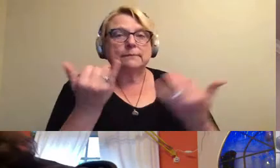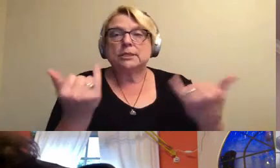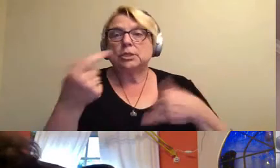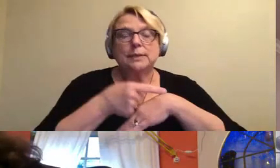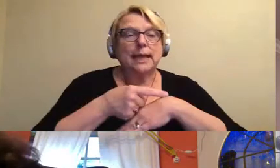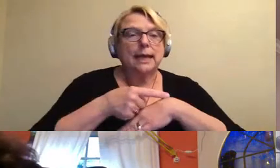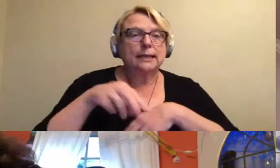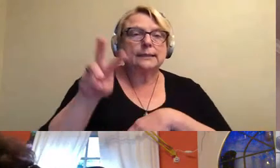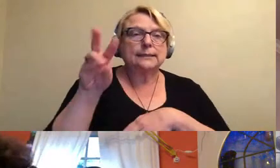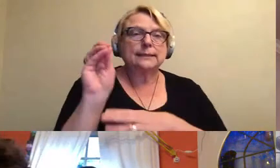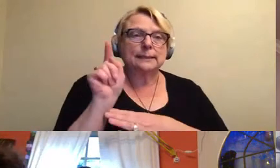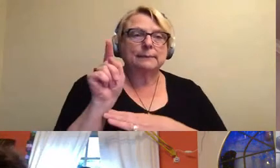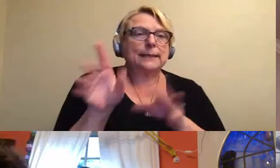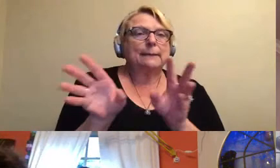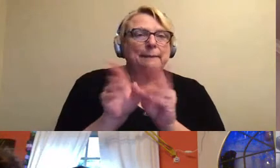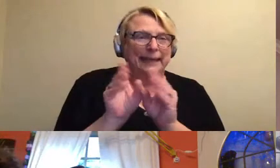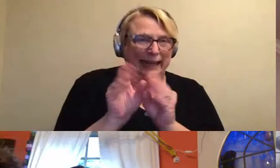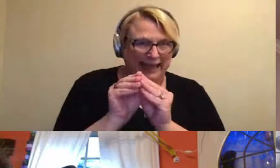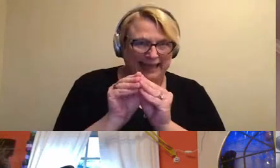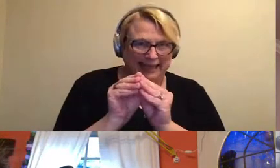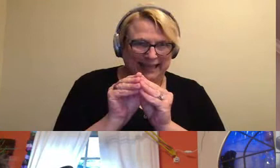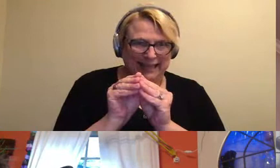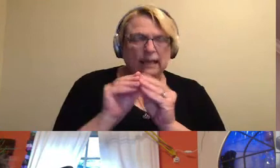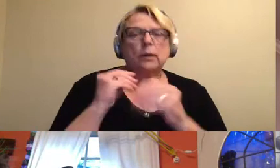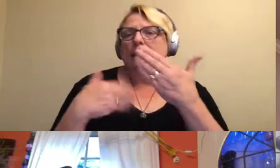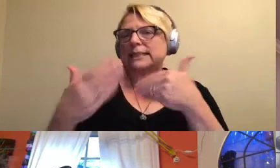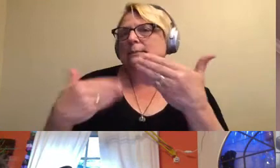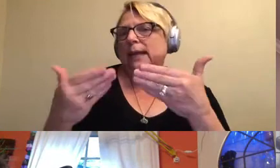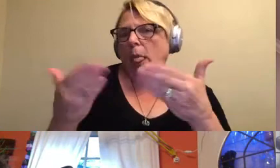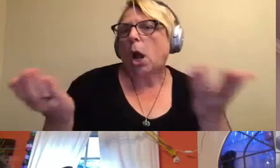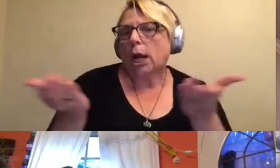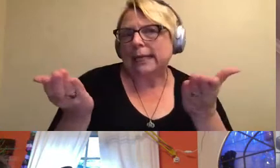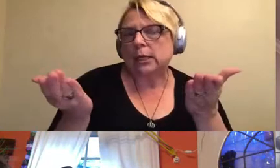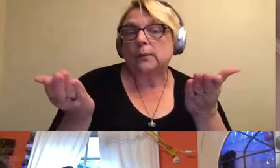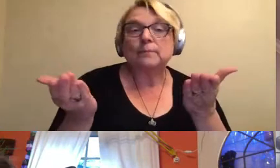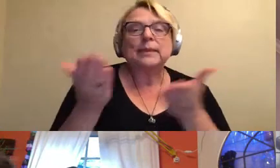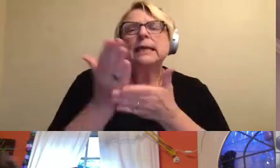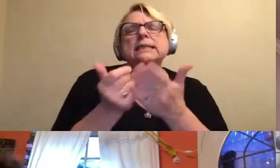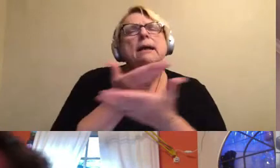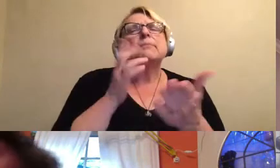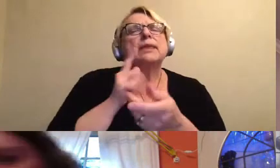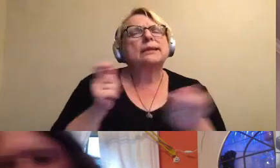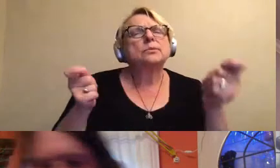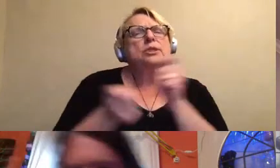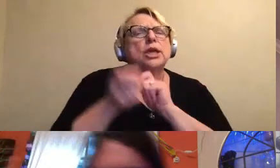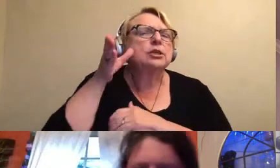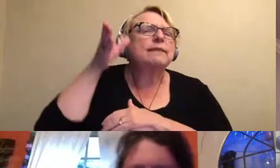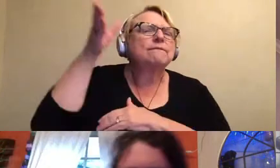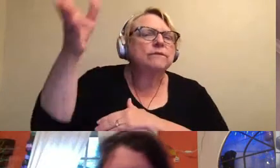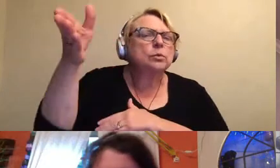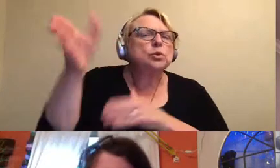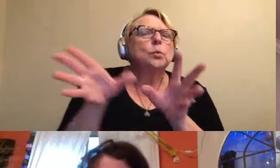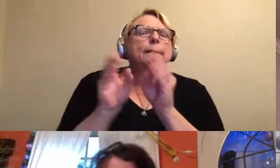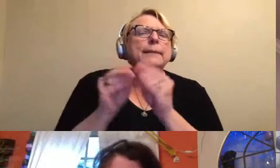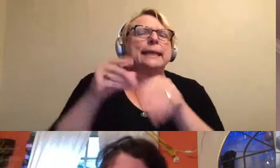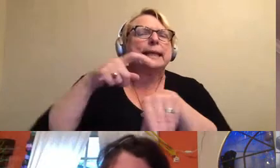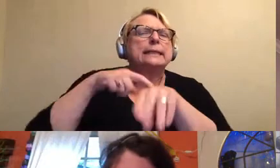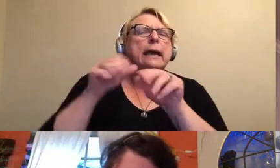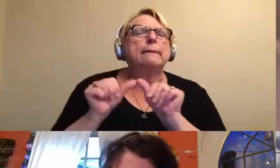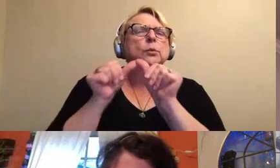60-minute meeting, so we're going to kind of speed things along here, but some things will be changing in the future in terms of the duration of our